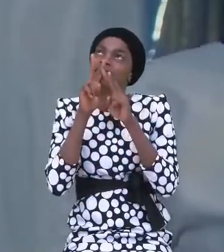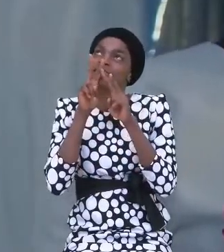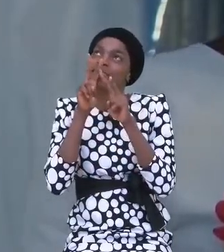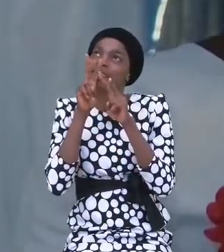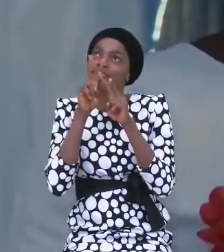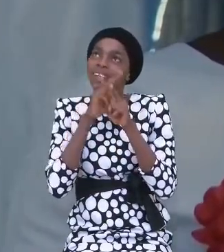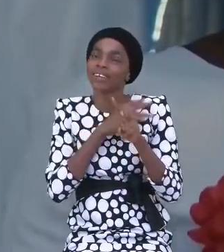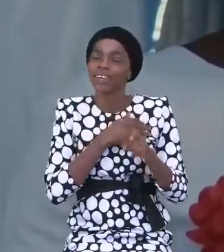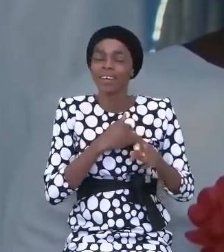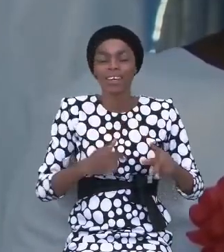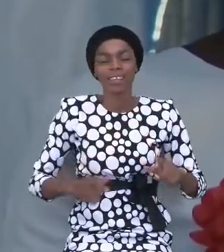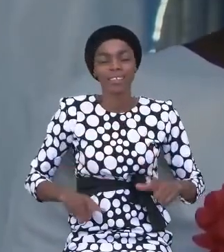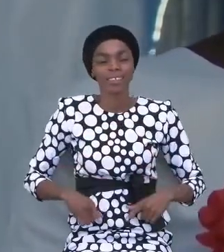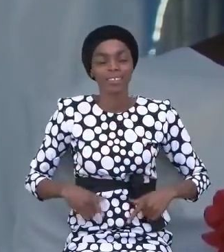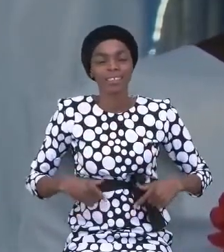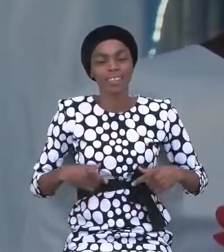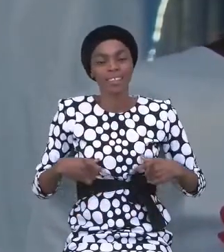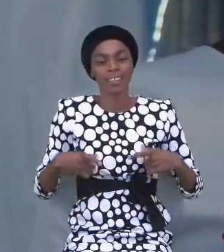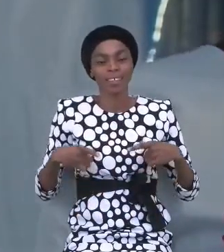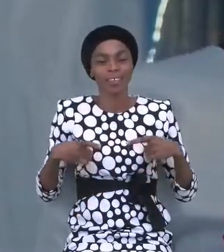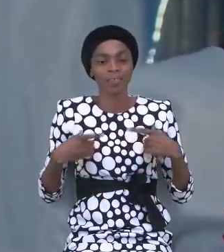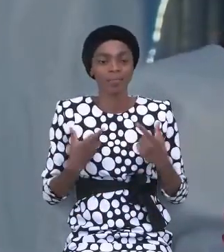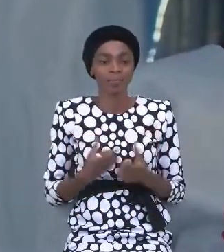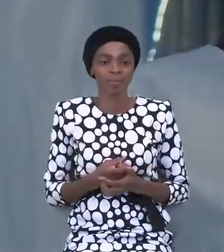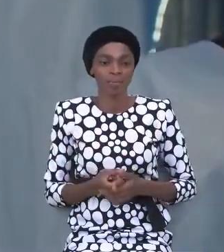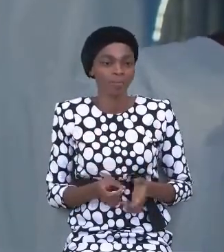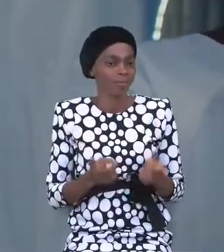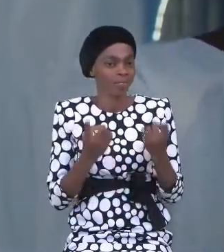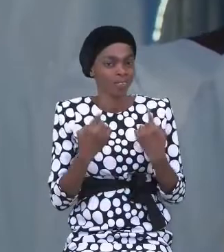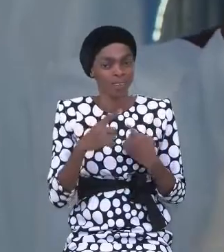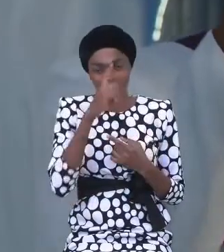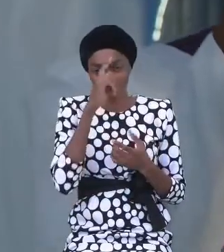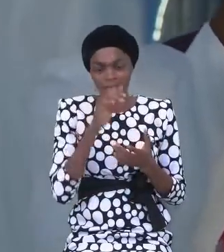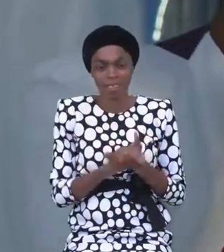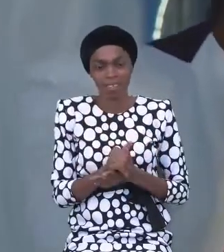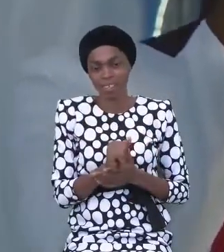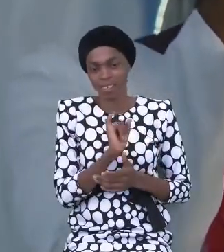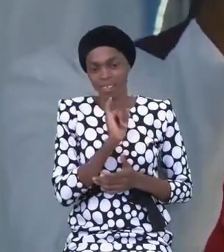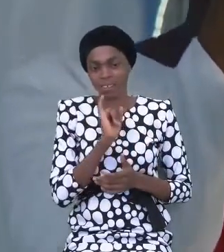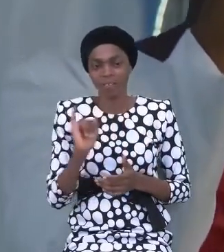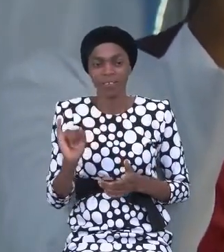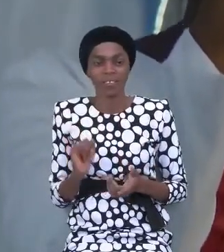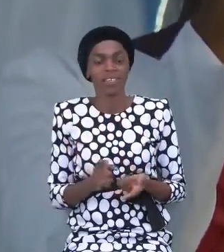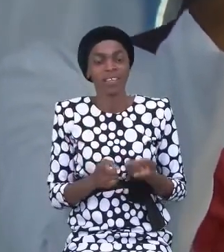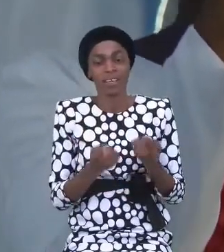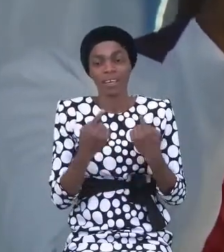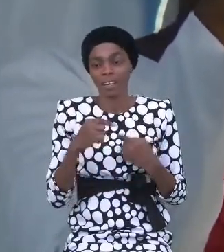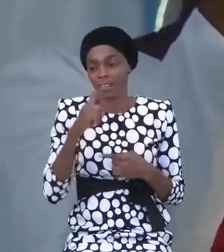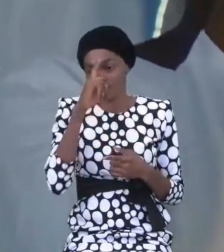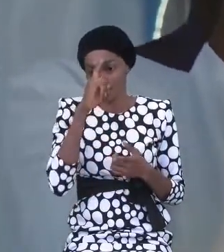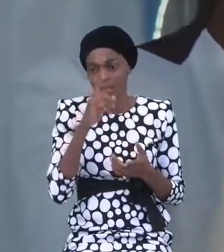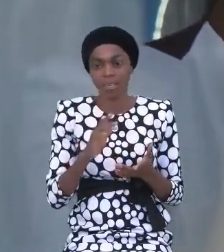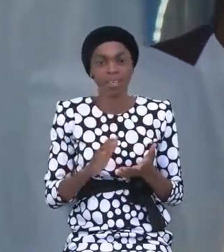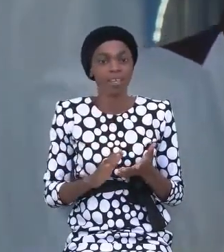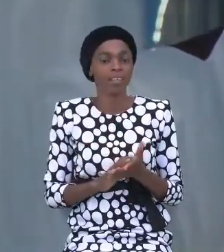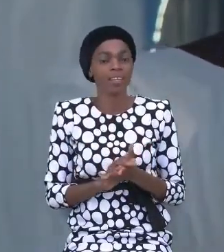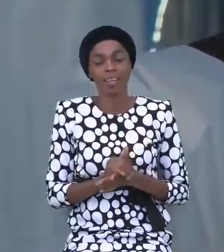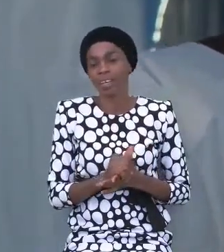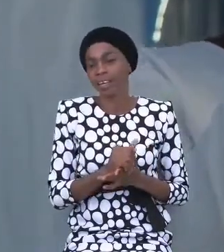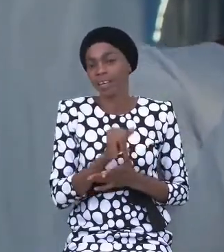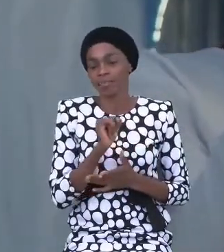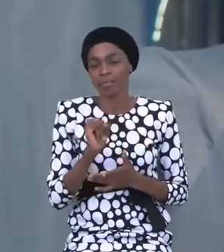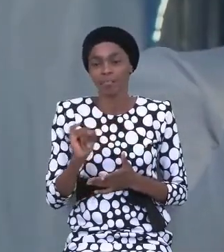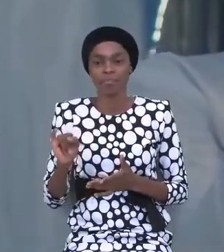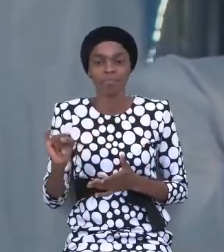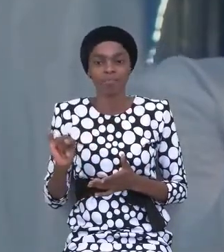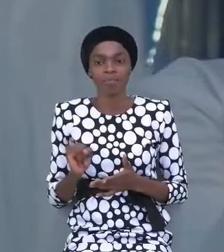Jesus, look and live. Come believe in. Come believe in. Come